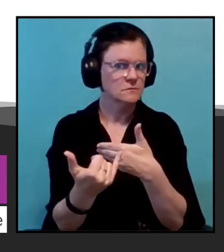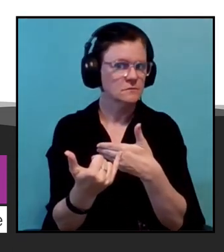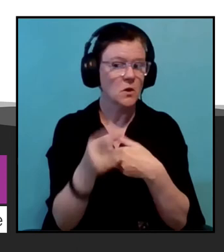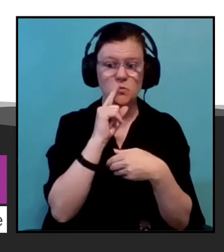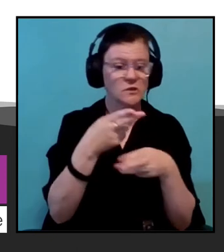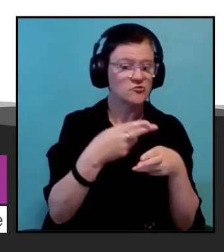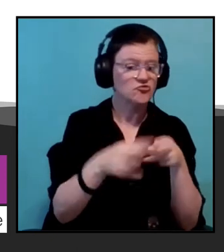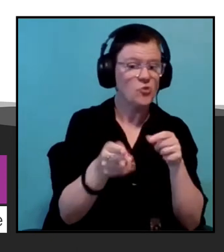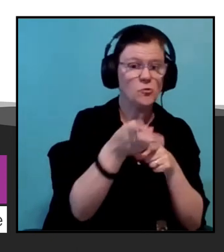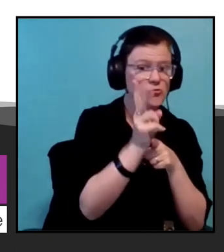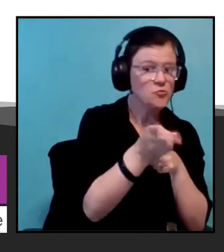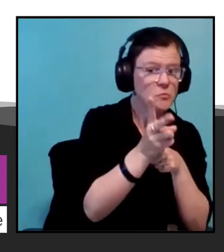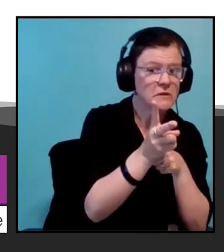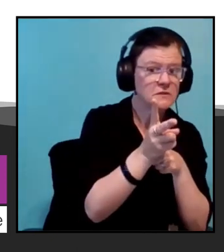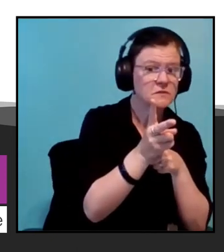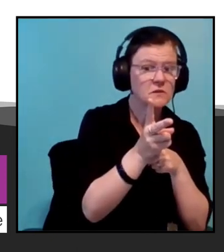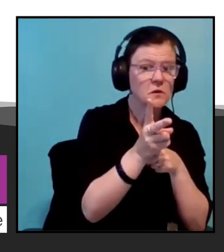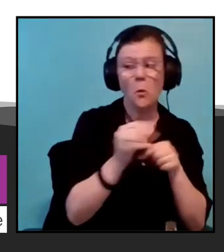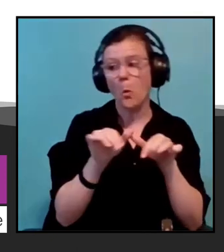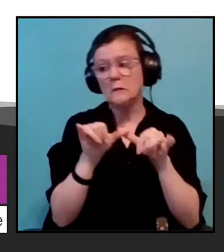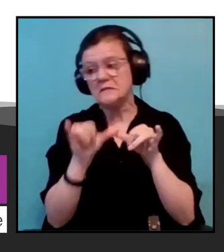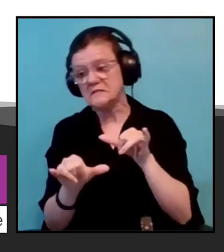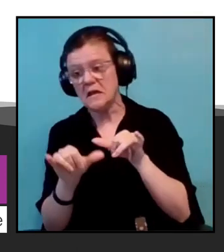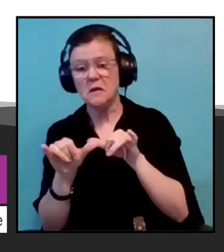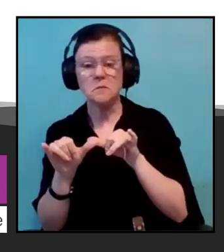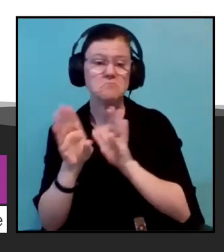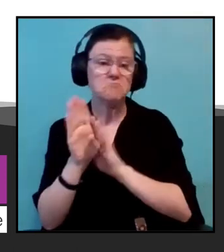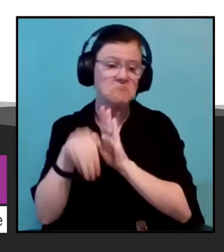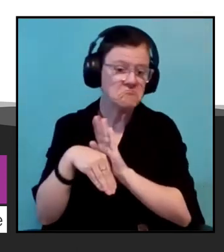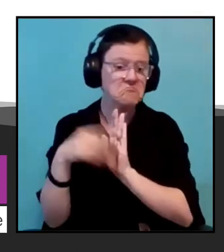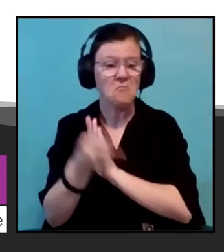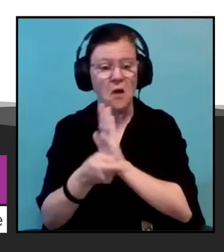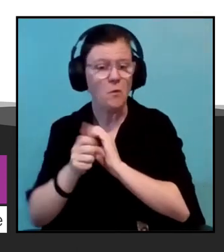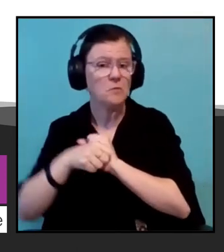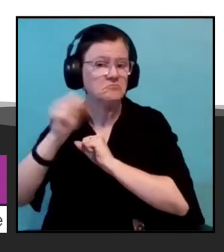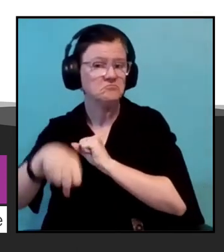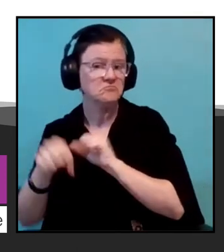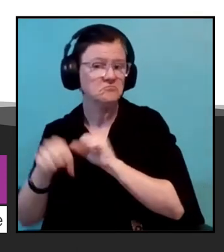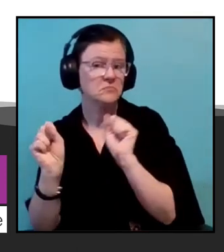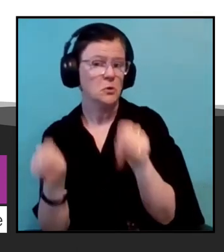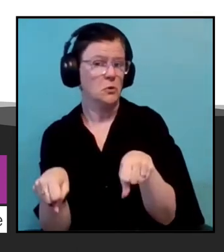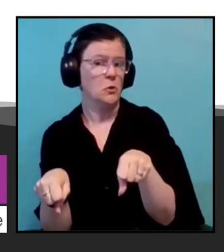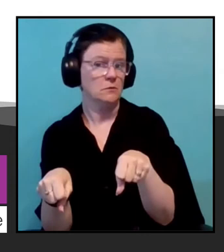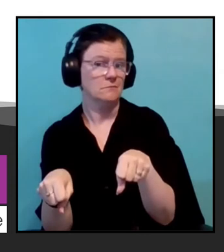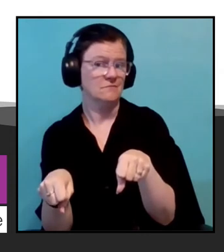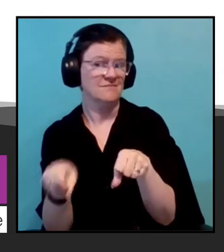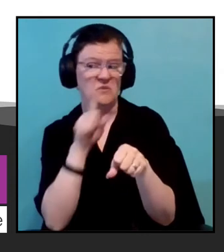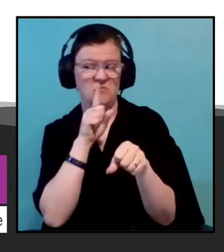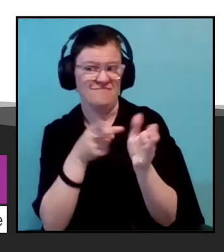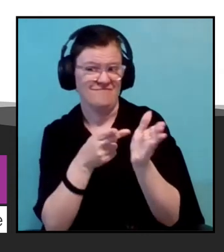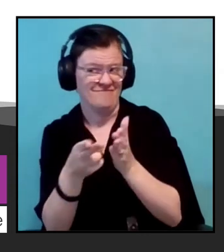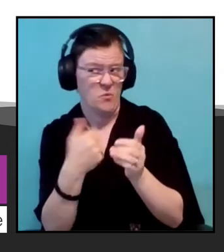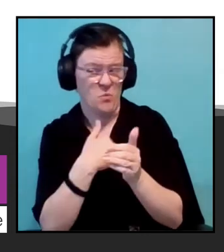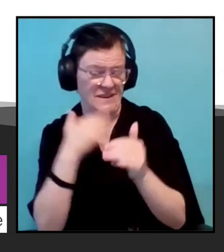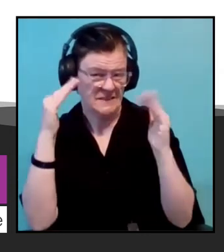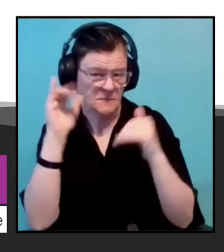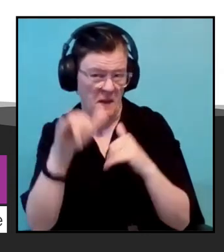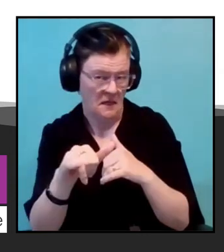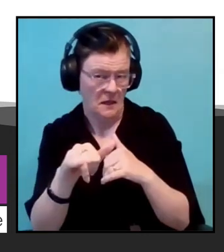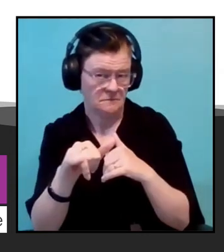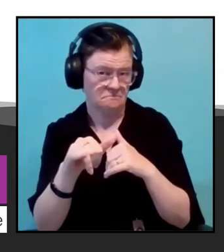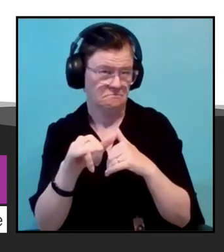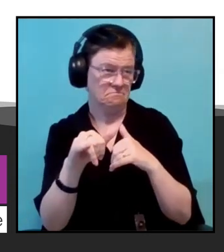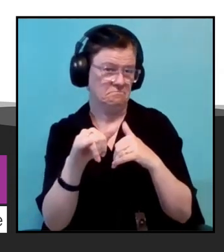little time as you wanted or as much time as you wanted. And I think we had really thought about that in designing the project as well,